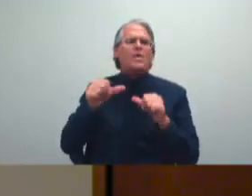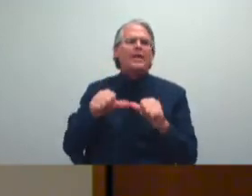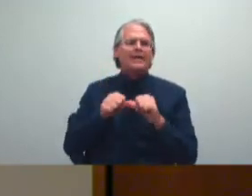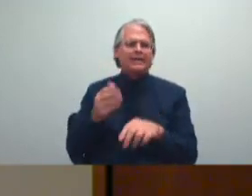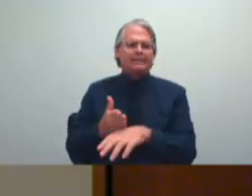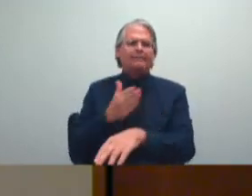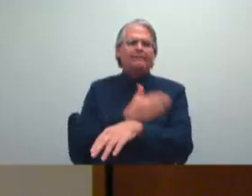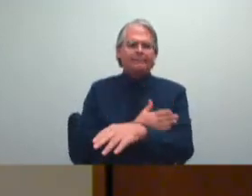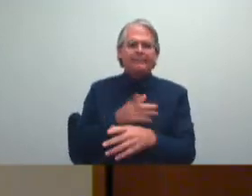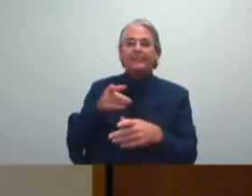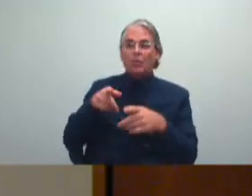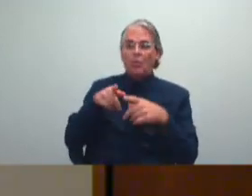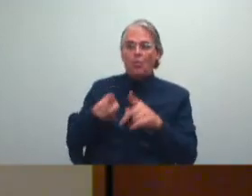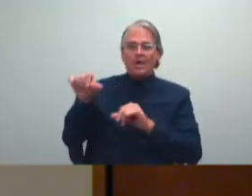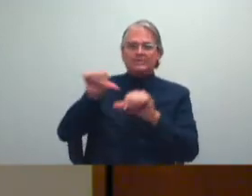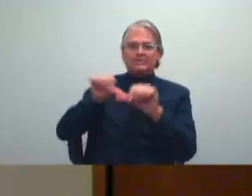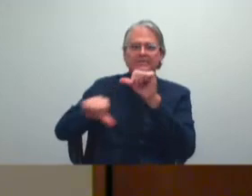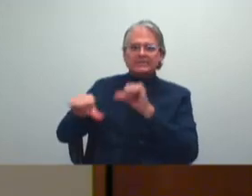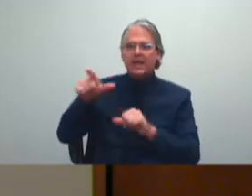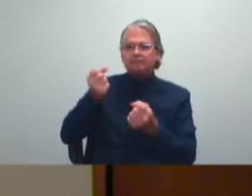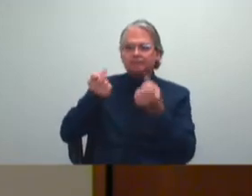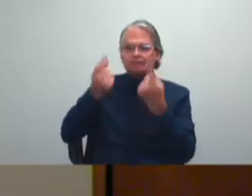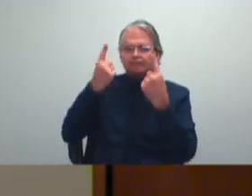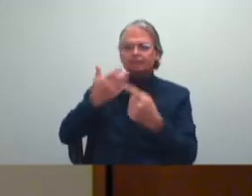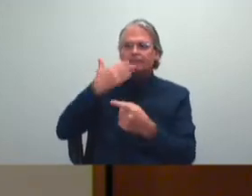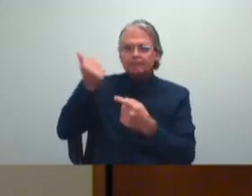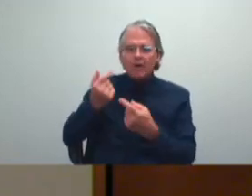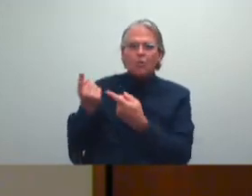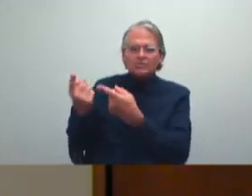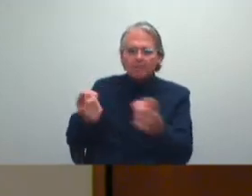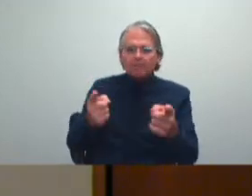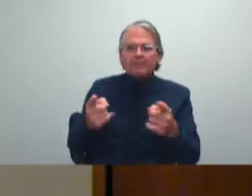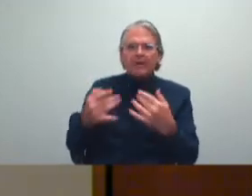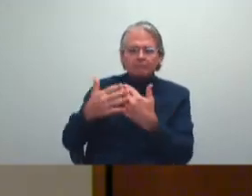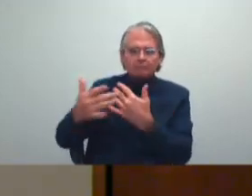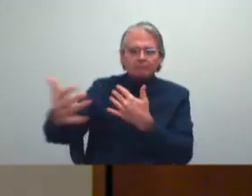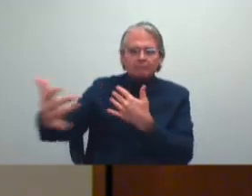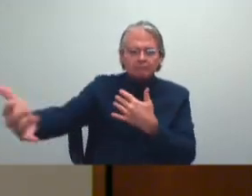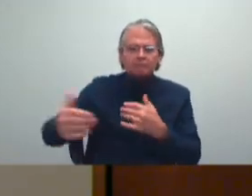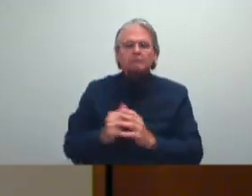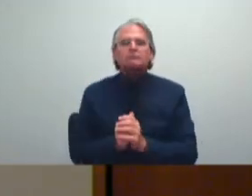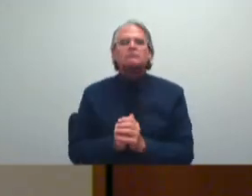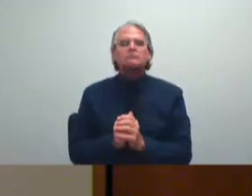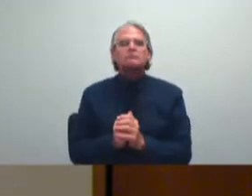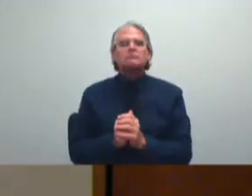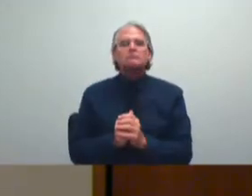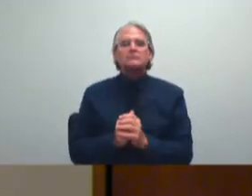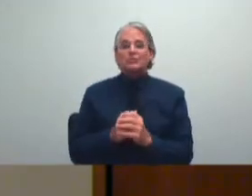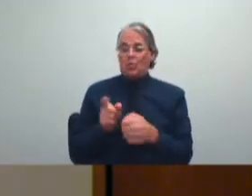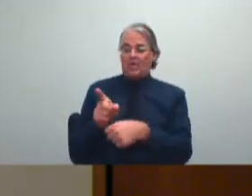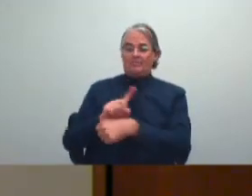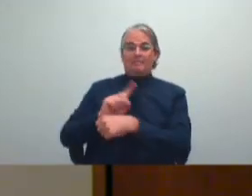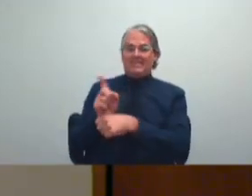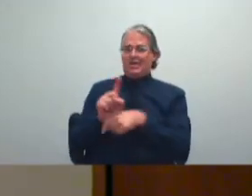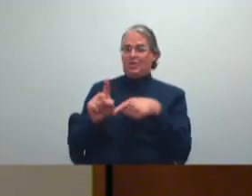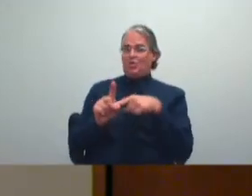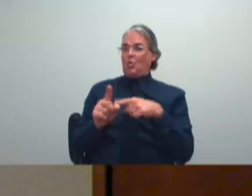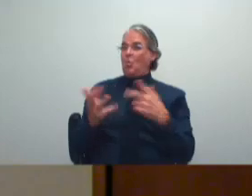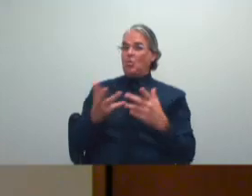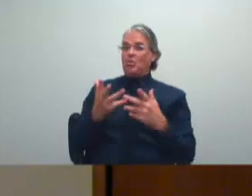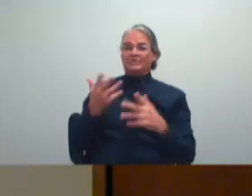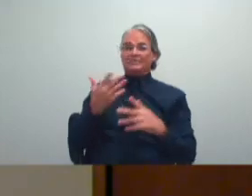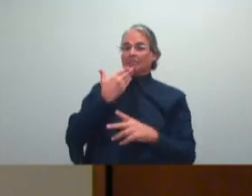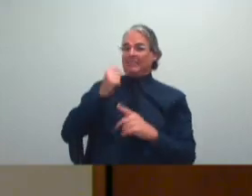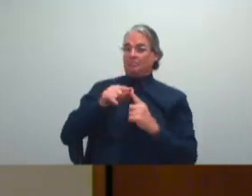as we move along in time. And I think one of the best things about this meter, and it's been mentioned before, is that we